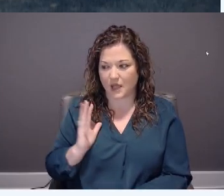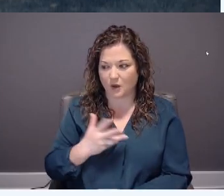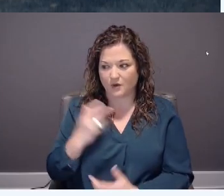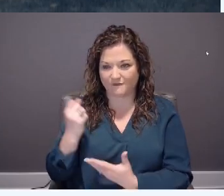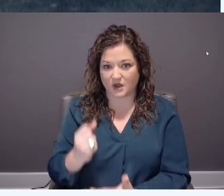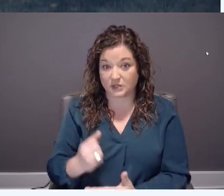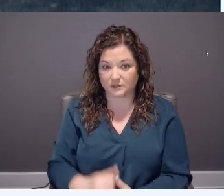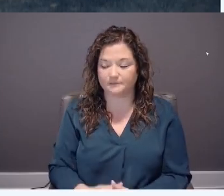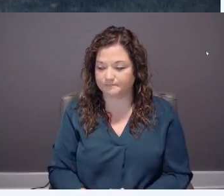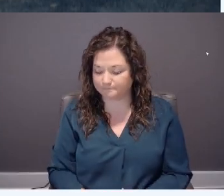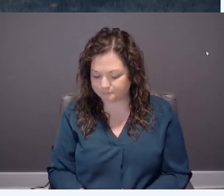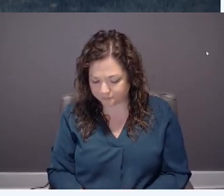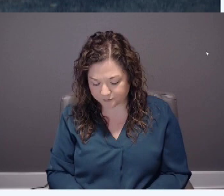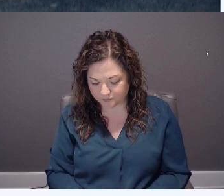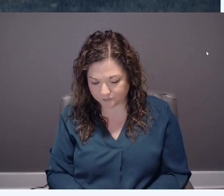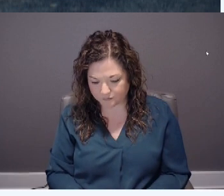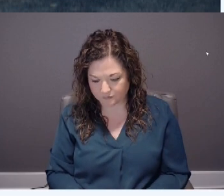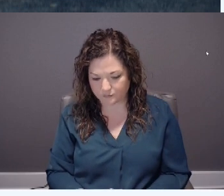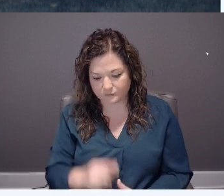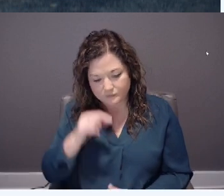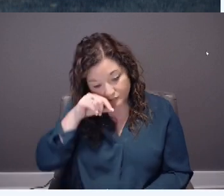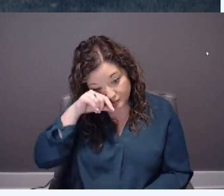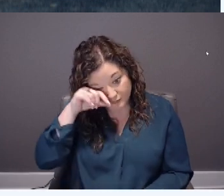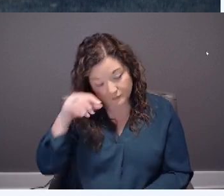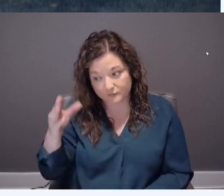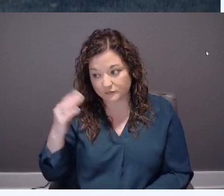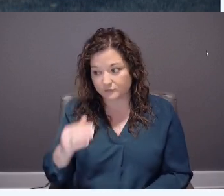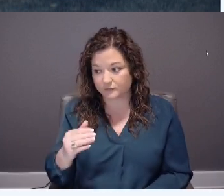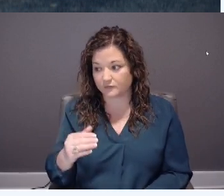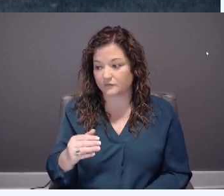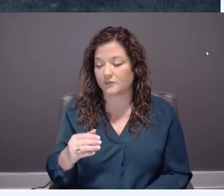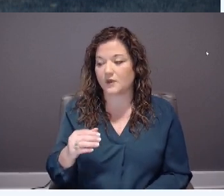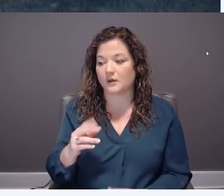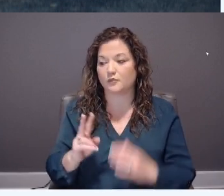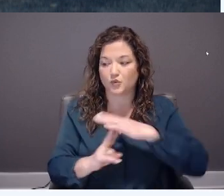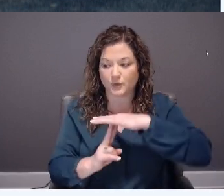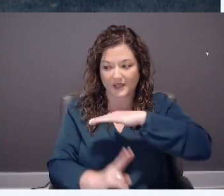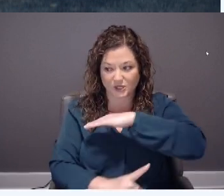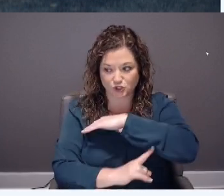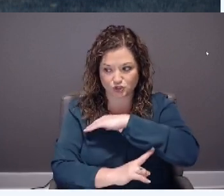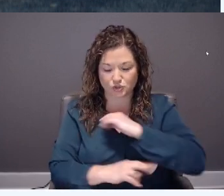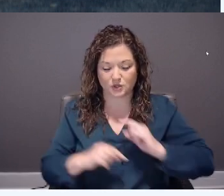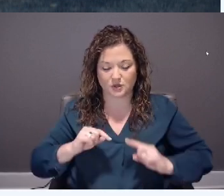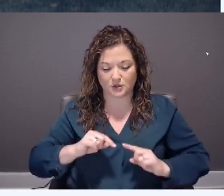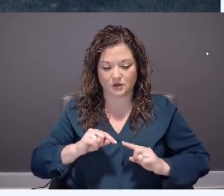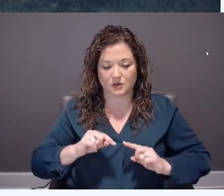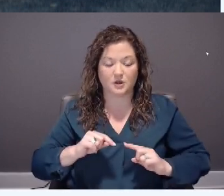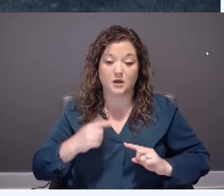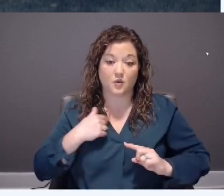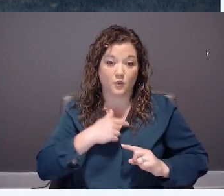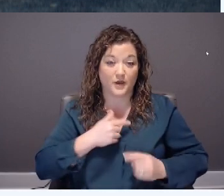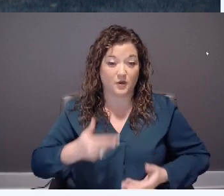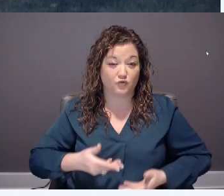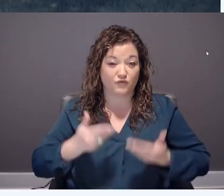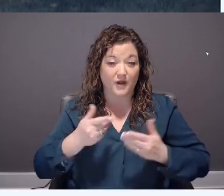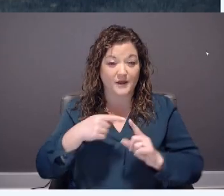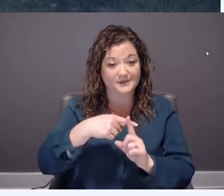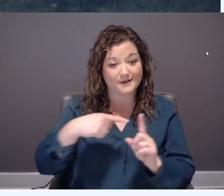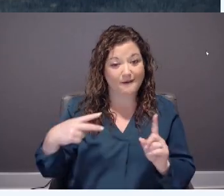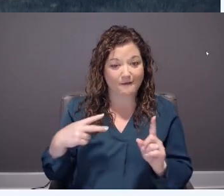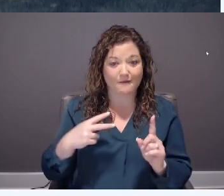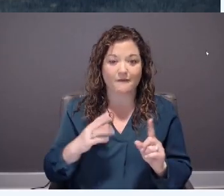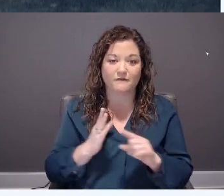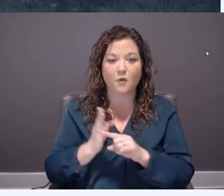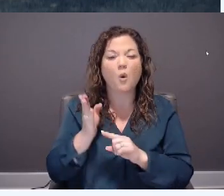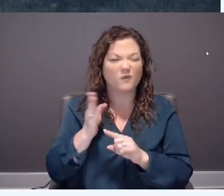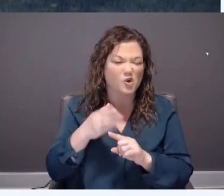Here's an update regarding the Creekside Village. As you can see, they've raised over half of the funding